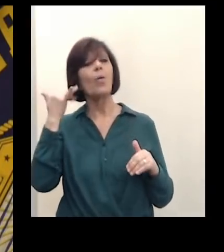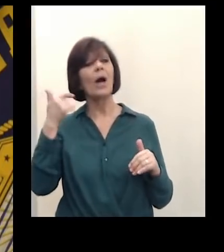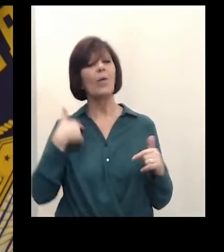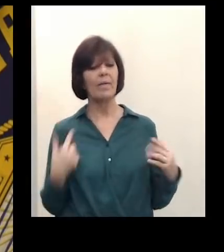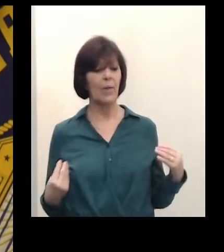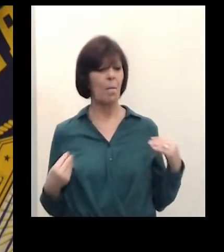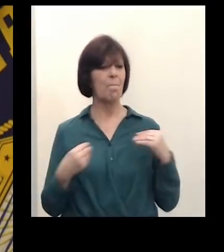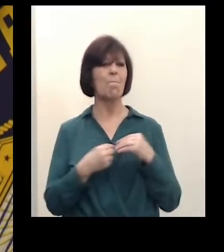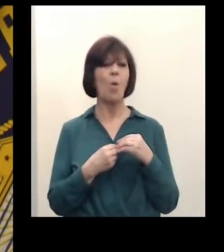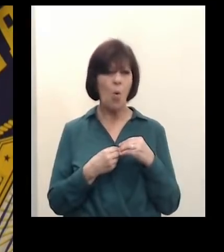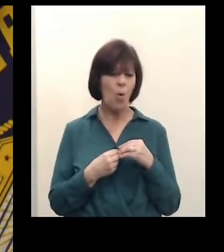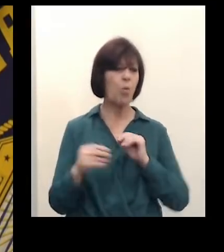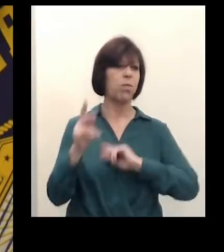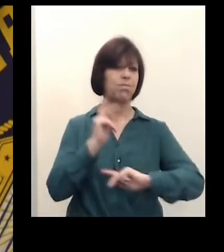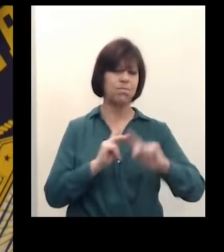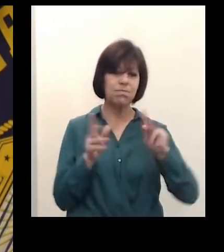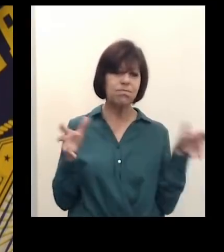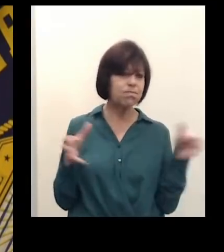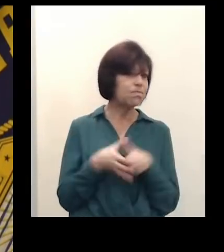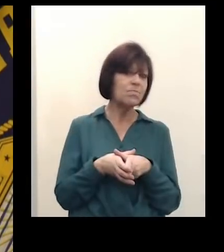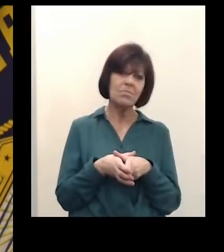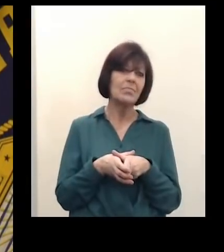dense county. We have